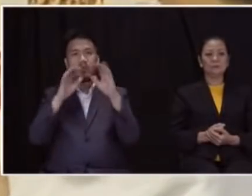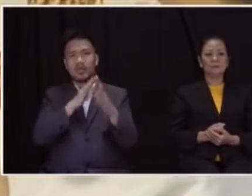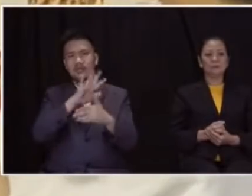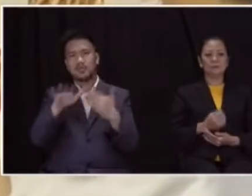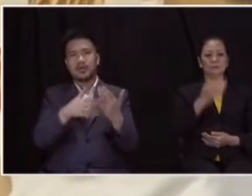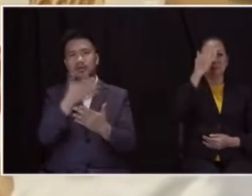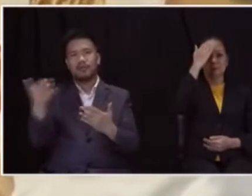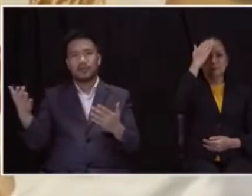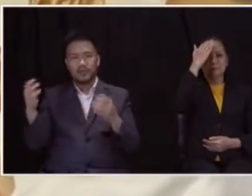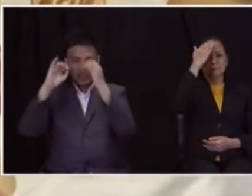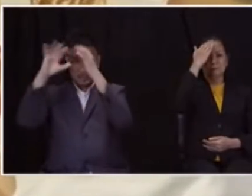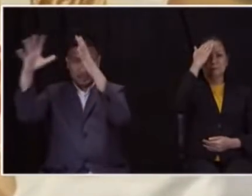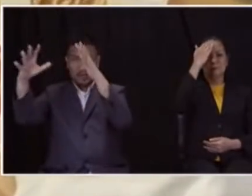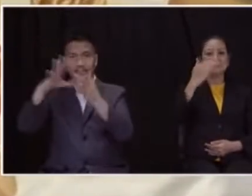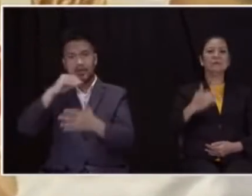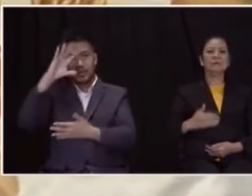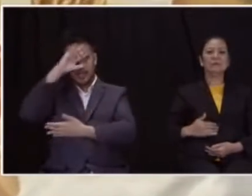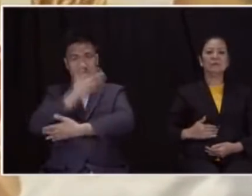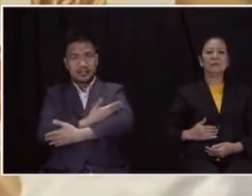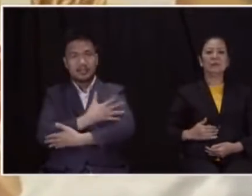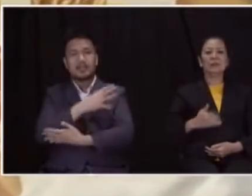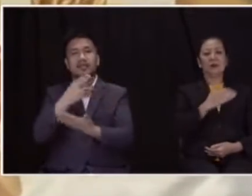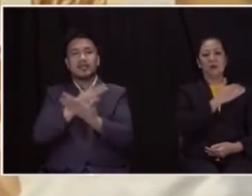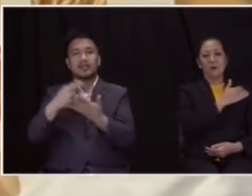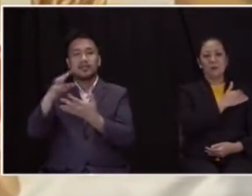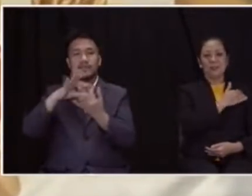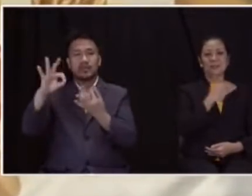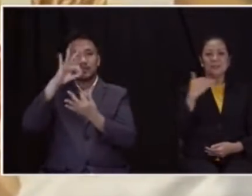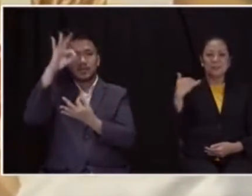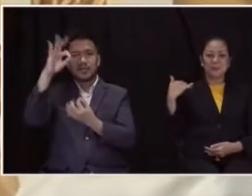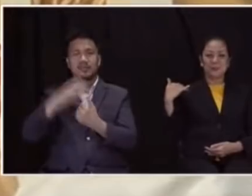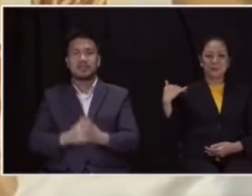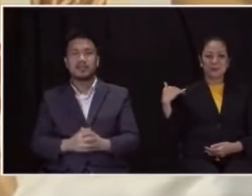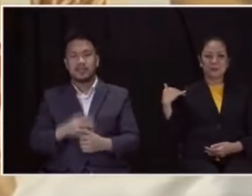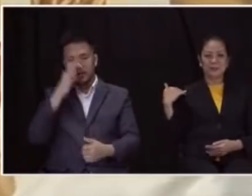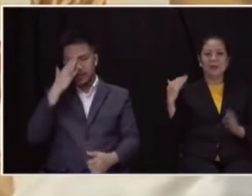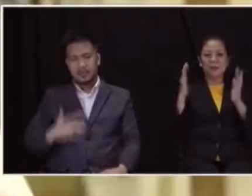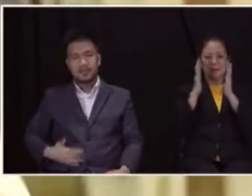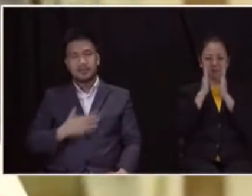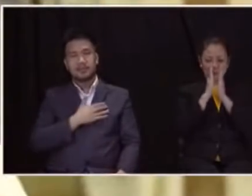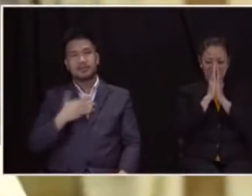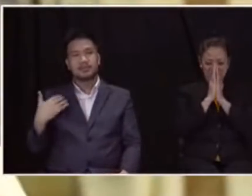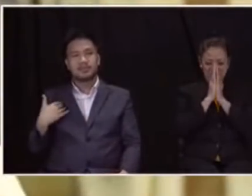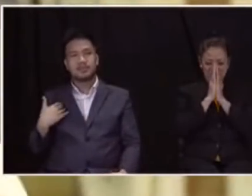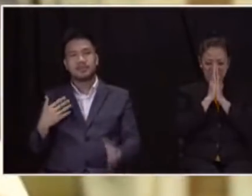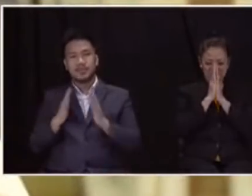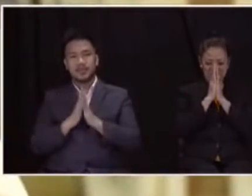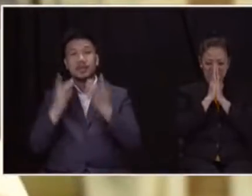the Father, and the Son, and the Holy Spirit. Amen.